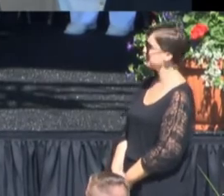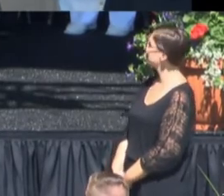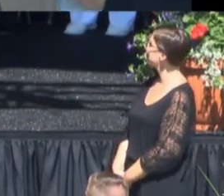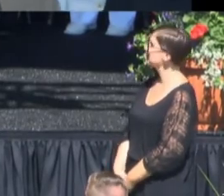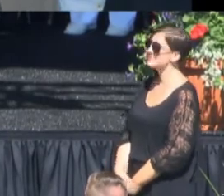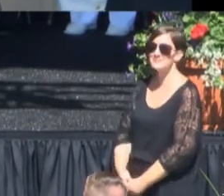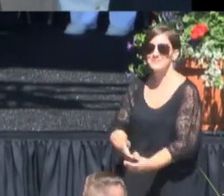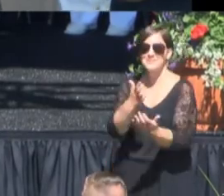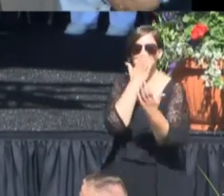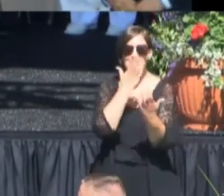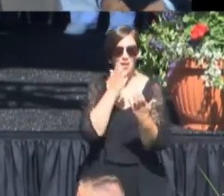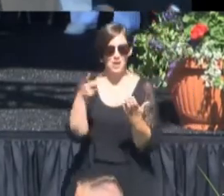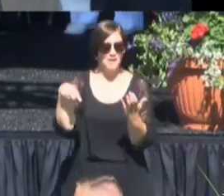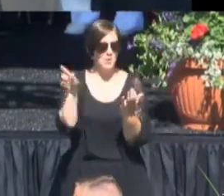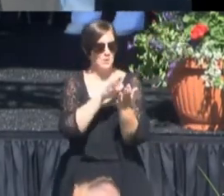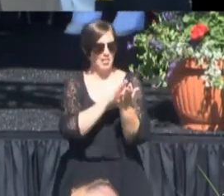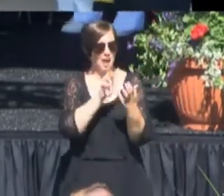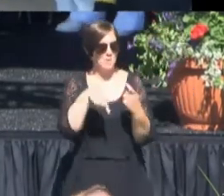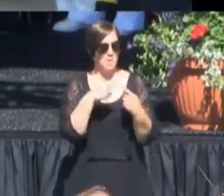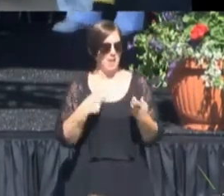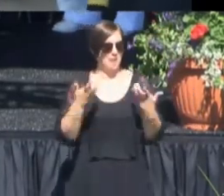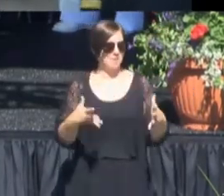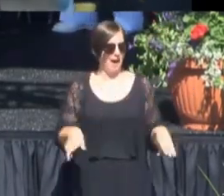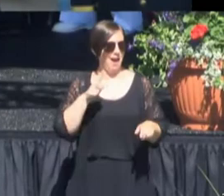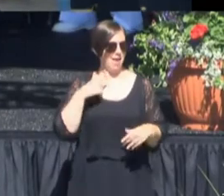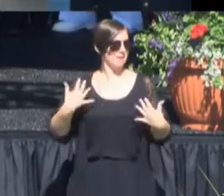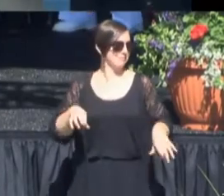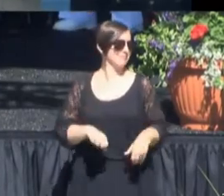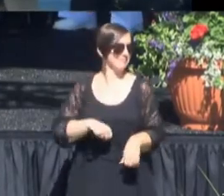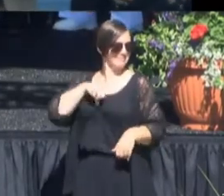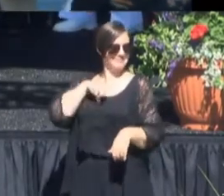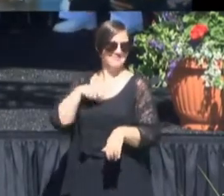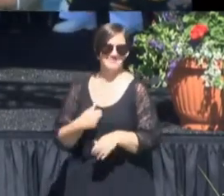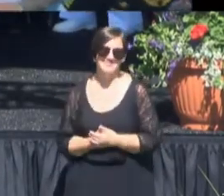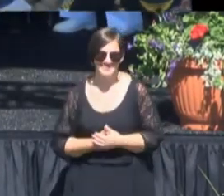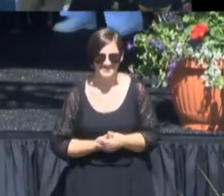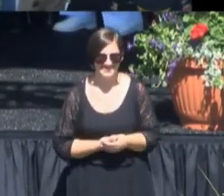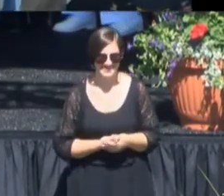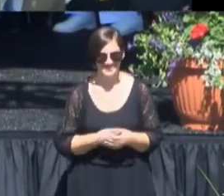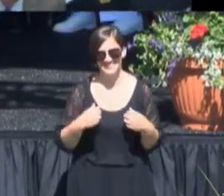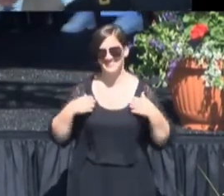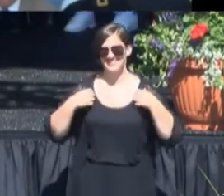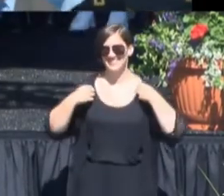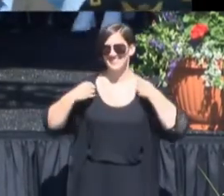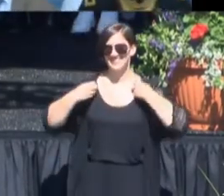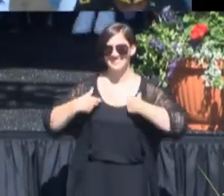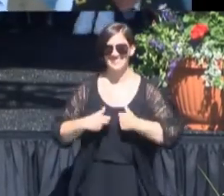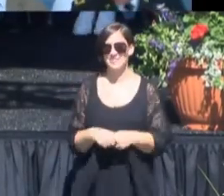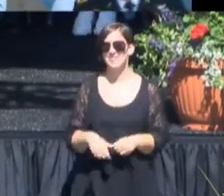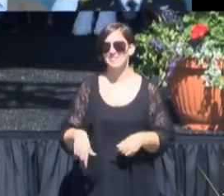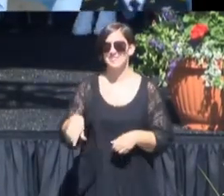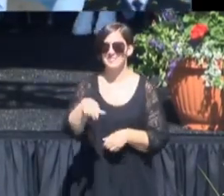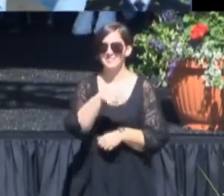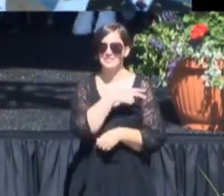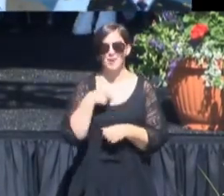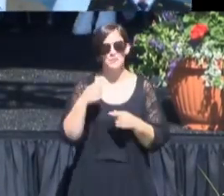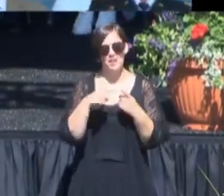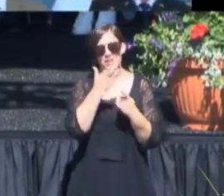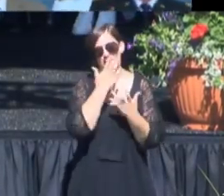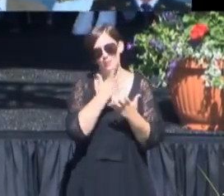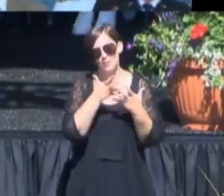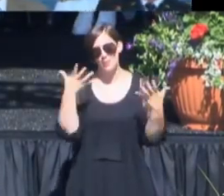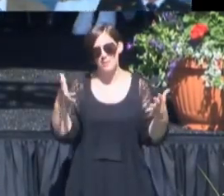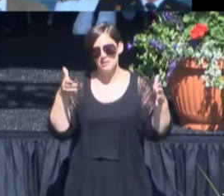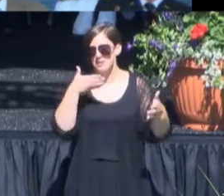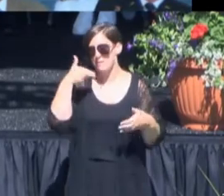Well, if you clap like that when I'm done, I'll feel real good about today. But Admiral Mark, thanks for that's the best introduction I've